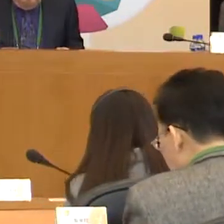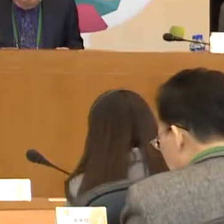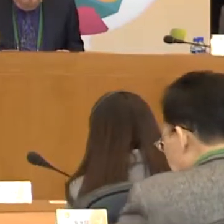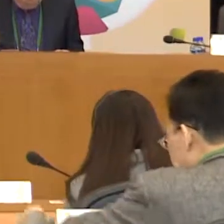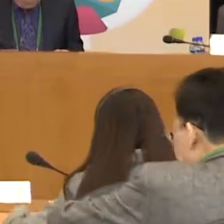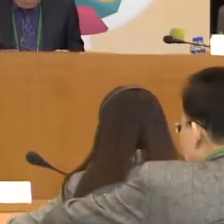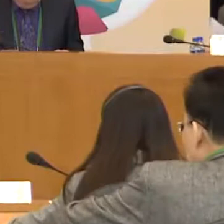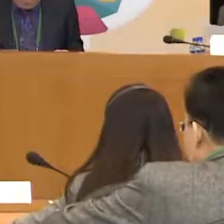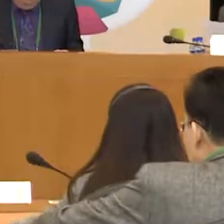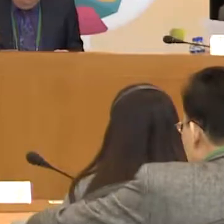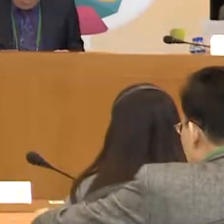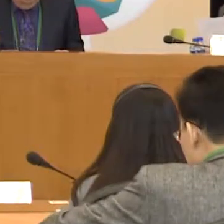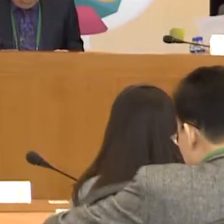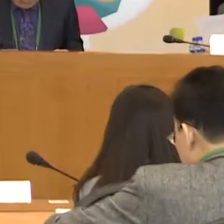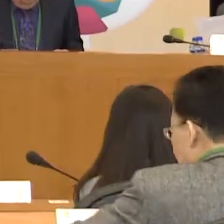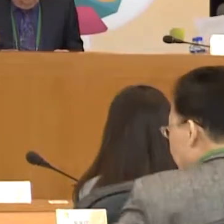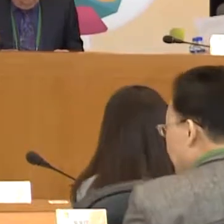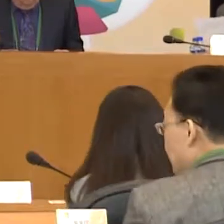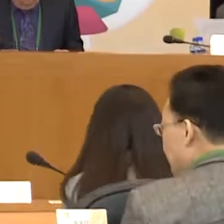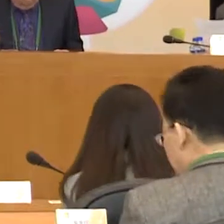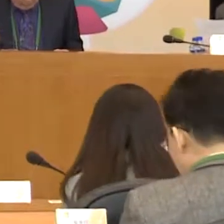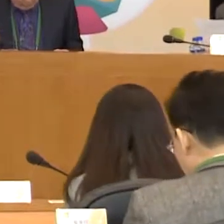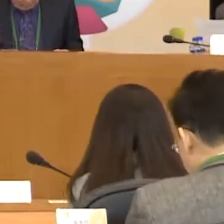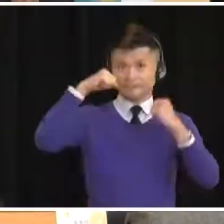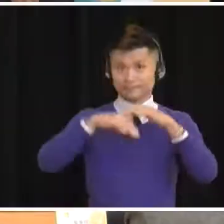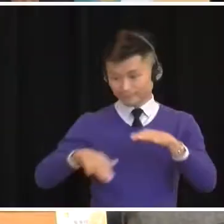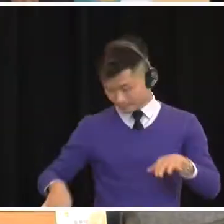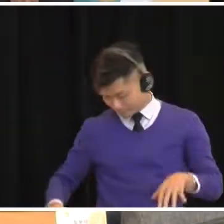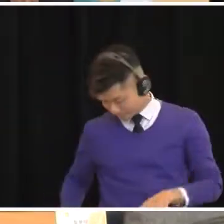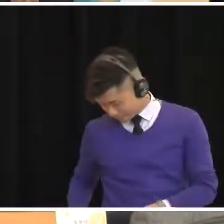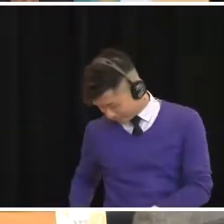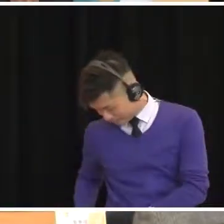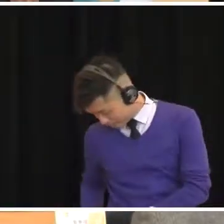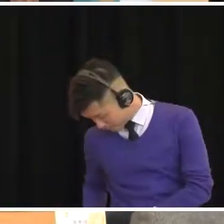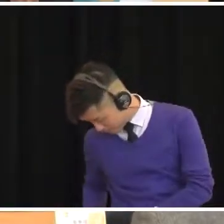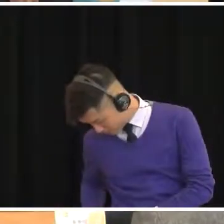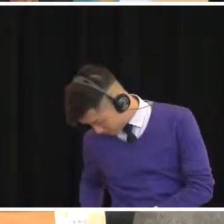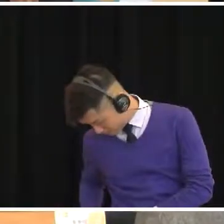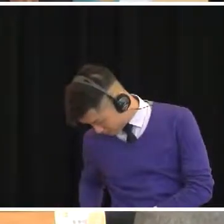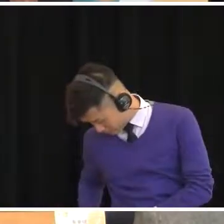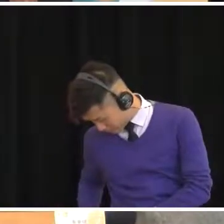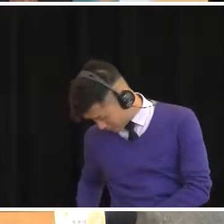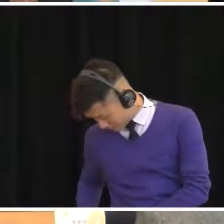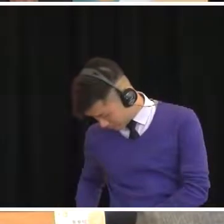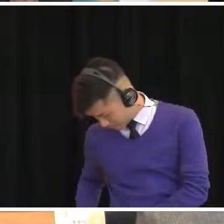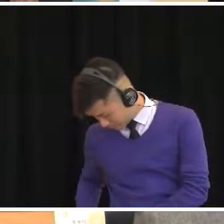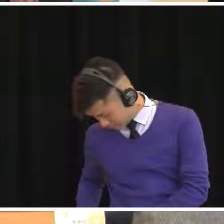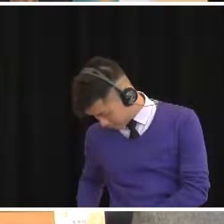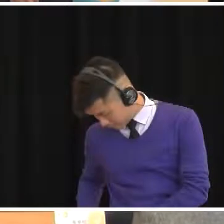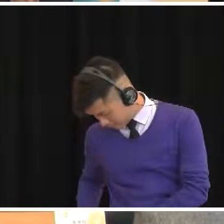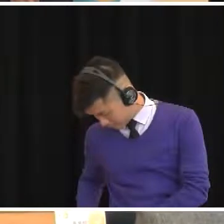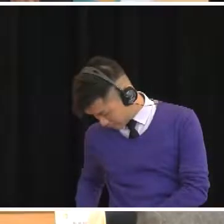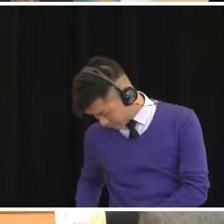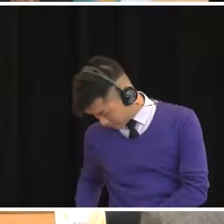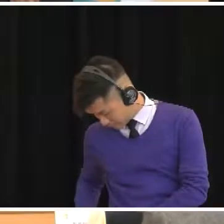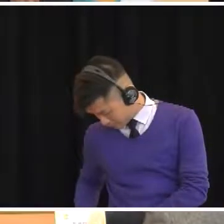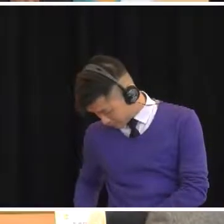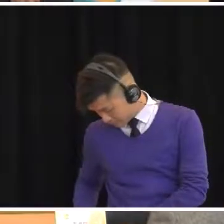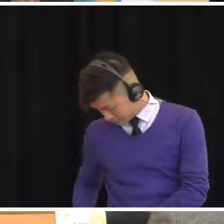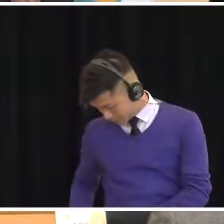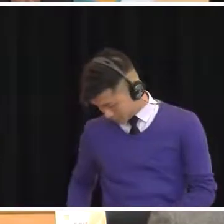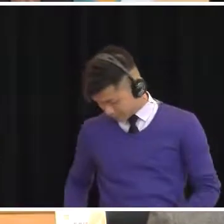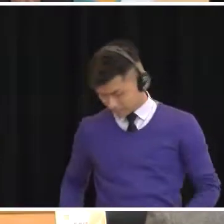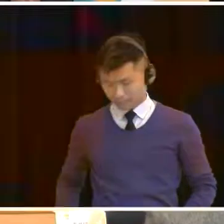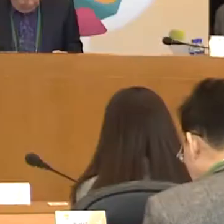As I said, 10 minutes always turns into 15. But we are back in business, and we continue